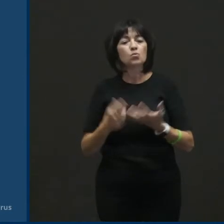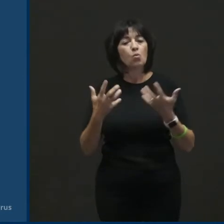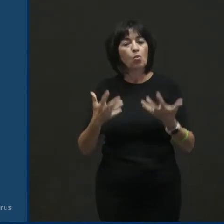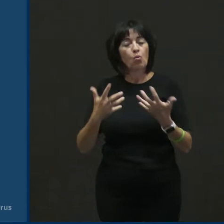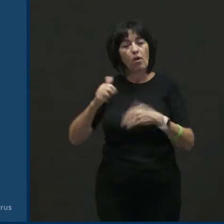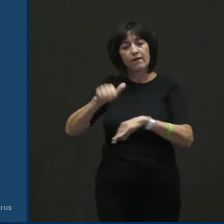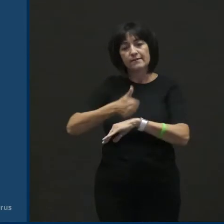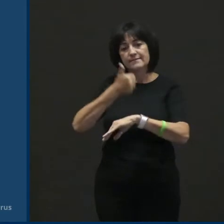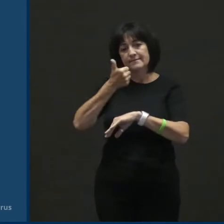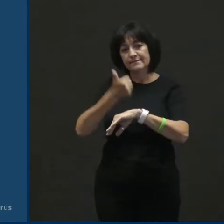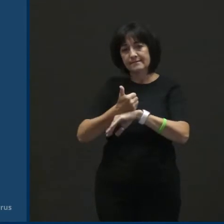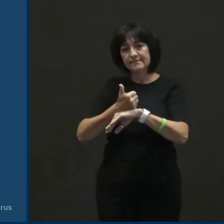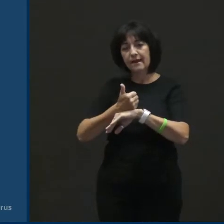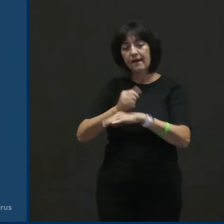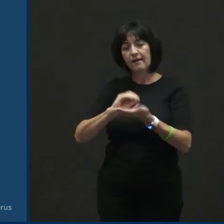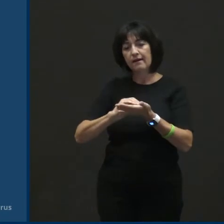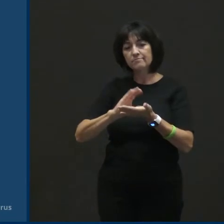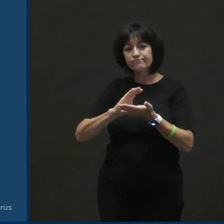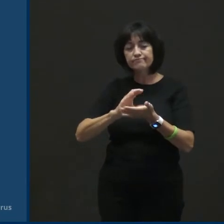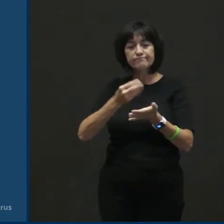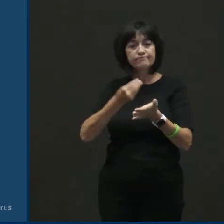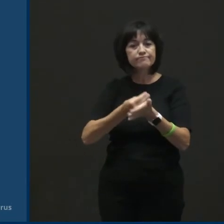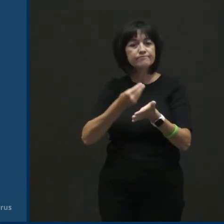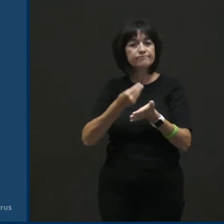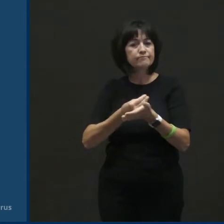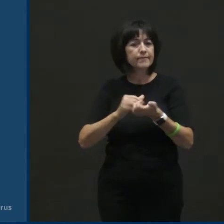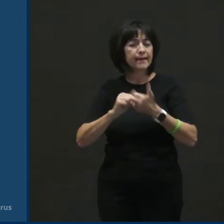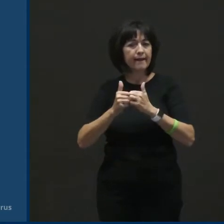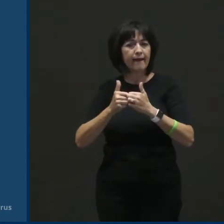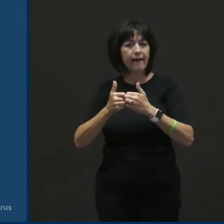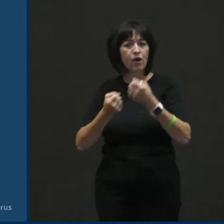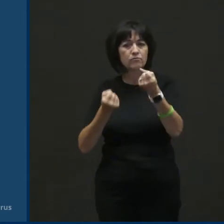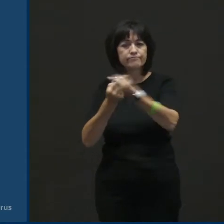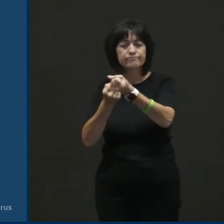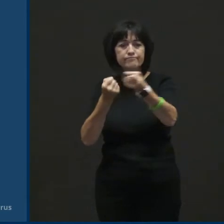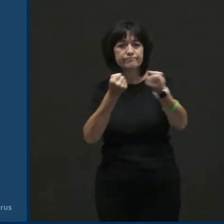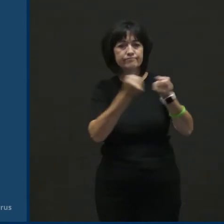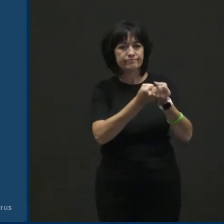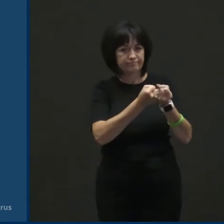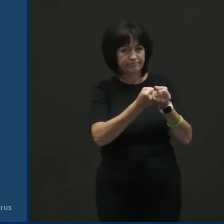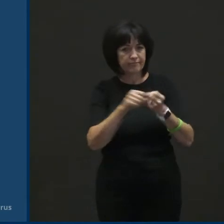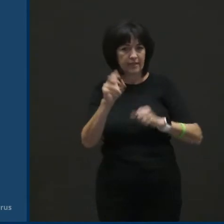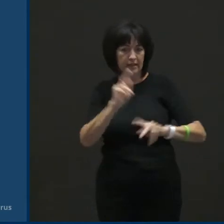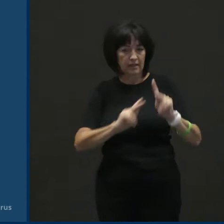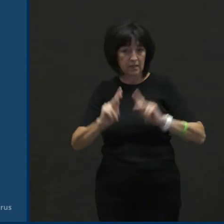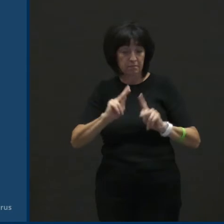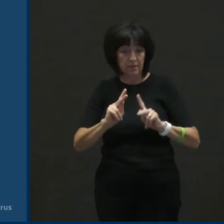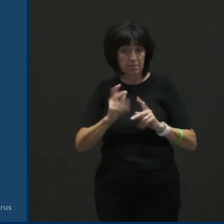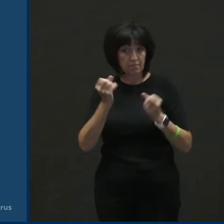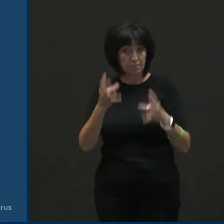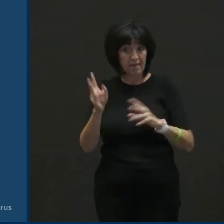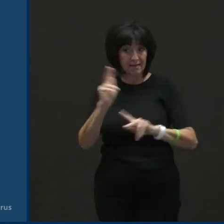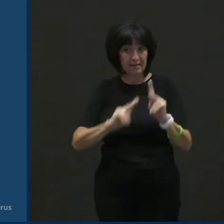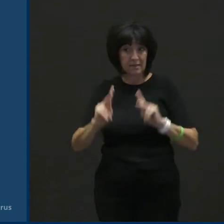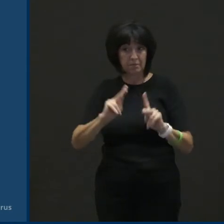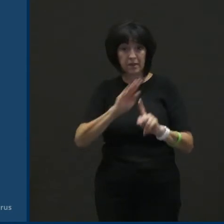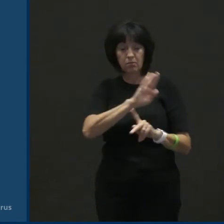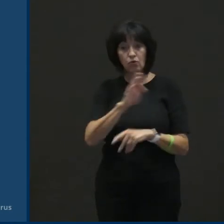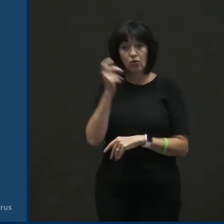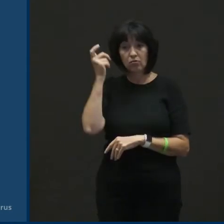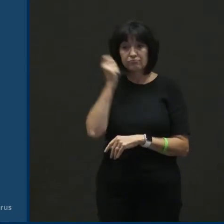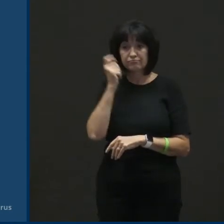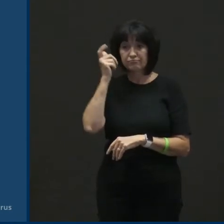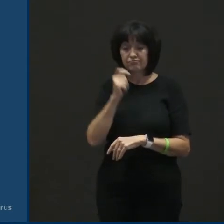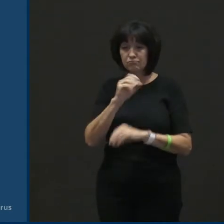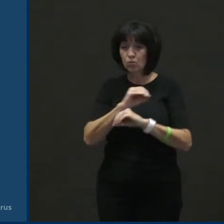extend unemployment benefits beyond the end of July. And so the